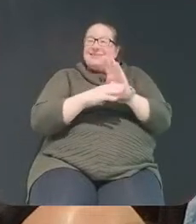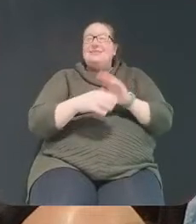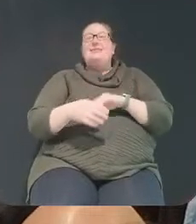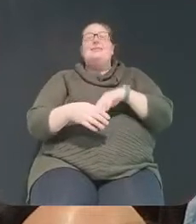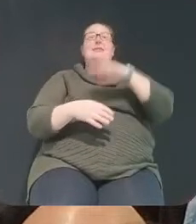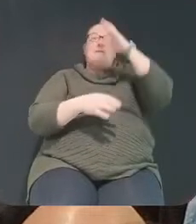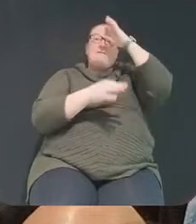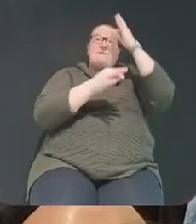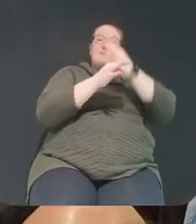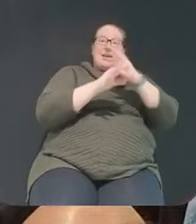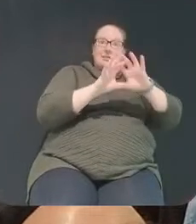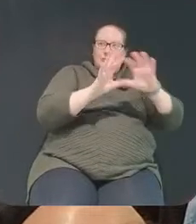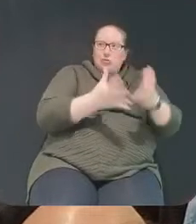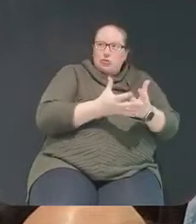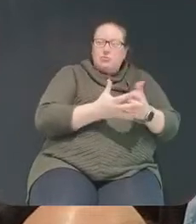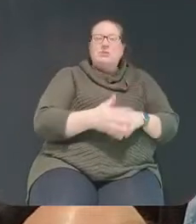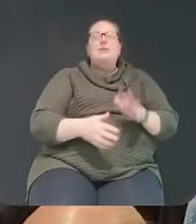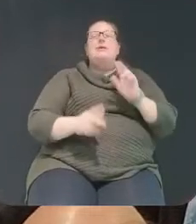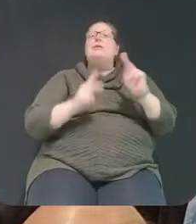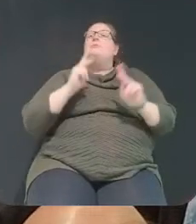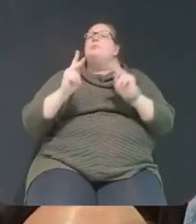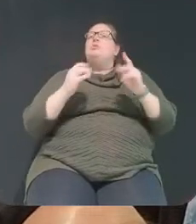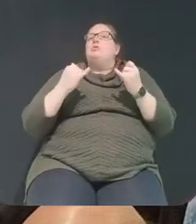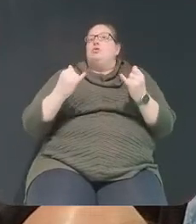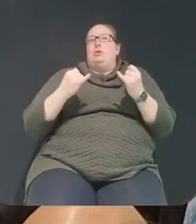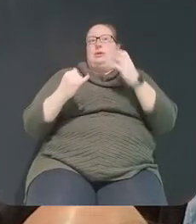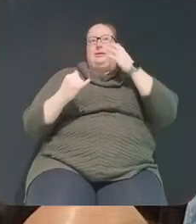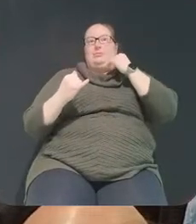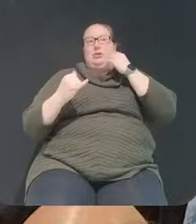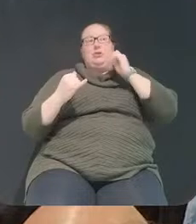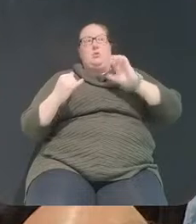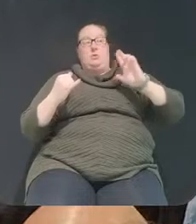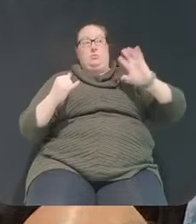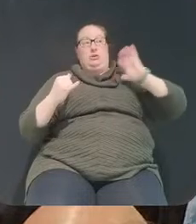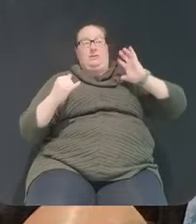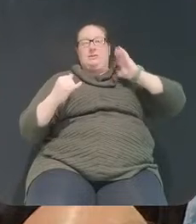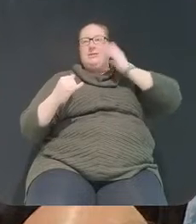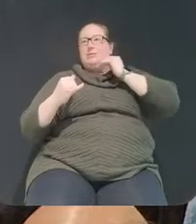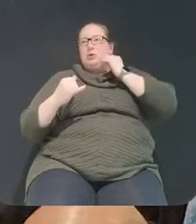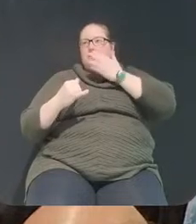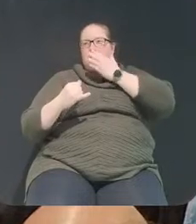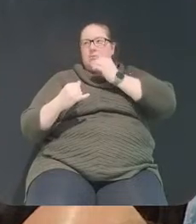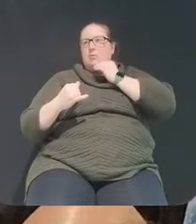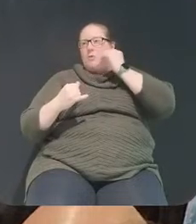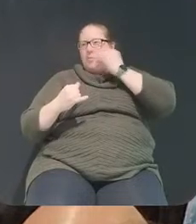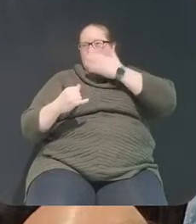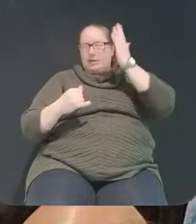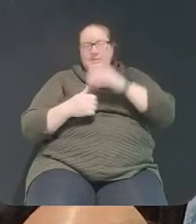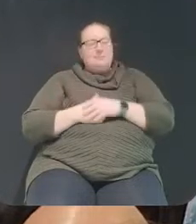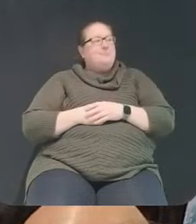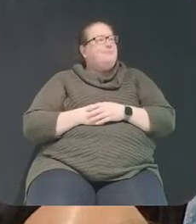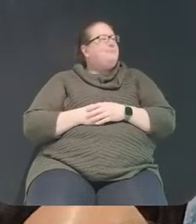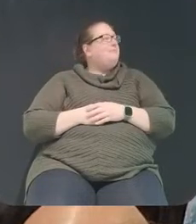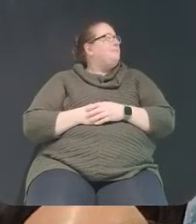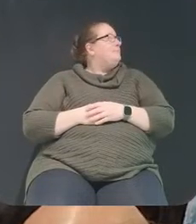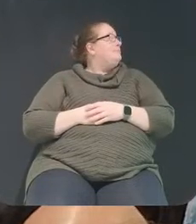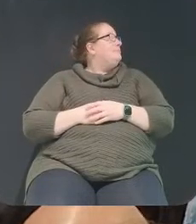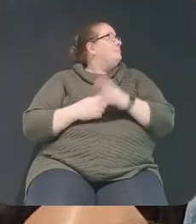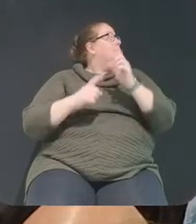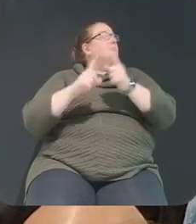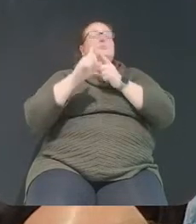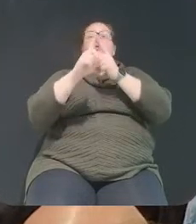faith-based groups, and people who are currently experiencing or who had experienced homelessness. The effort aimed to